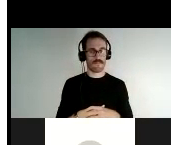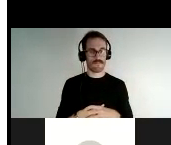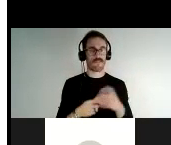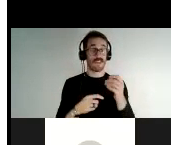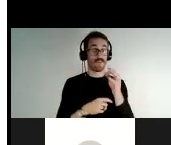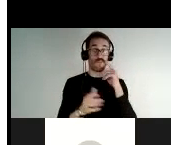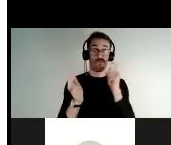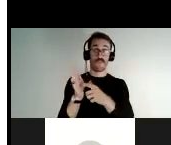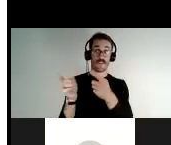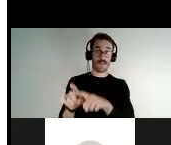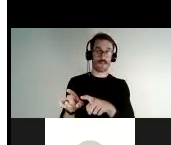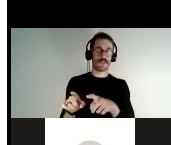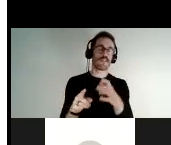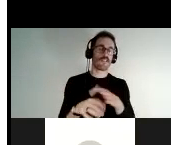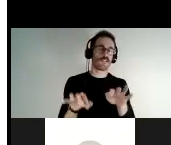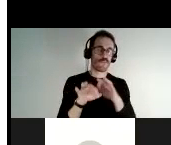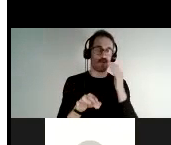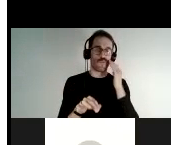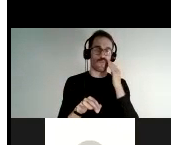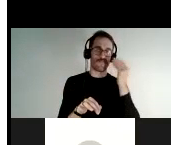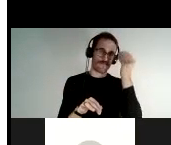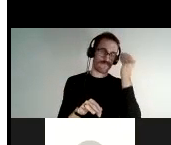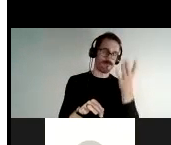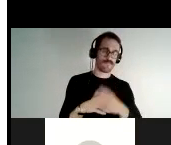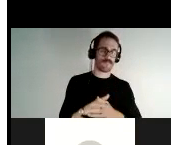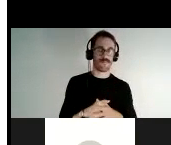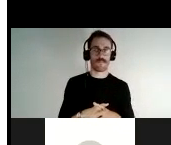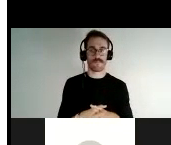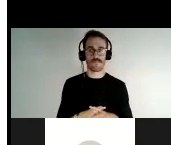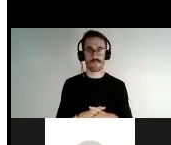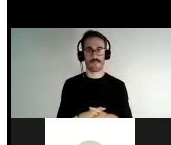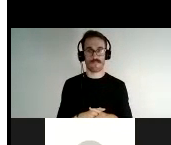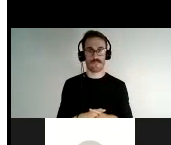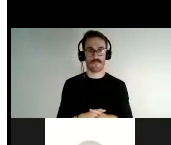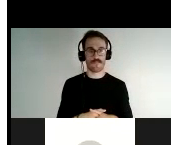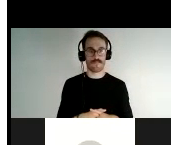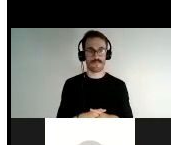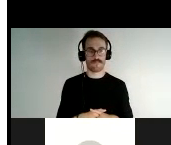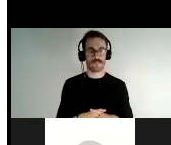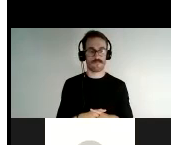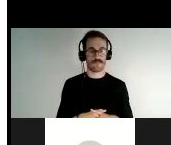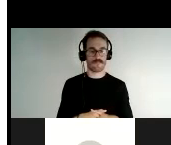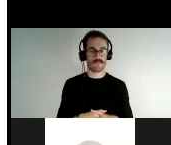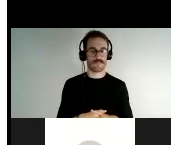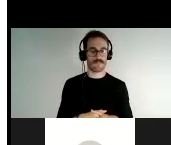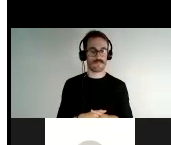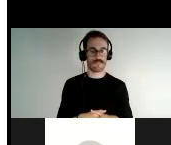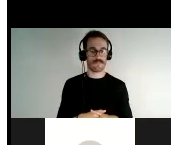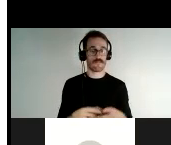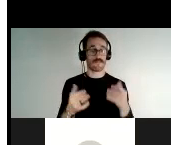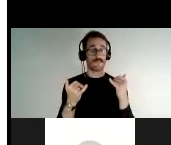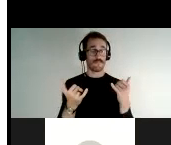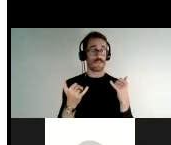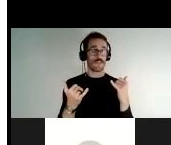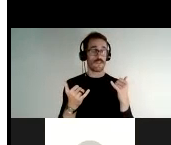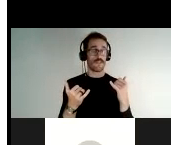Okay, so we'd also like to direct, oh, sorry. Yeah, we'd like to direct your attention to some of the